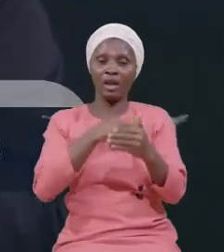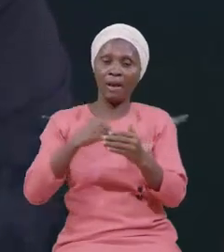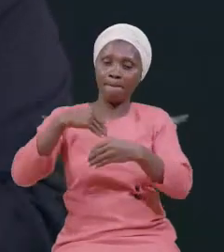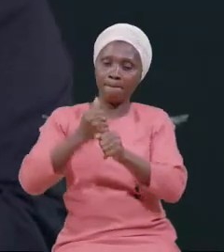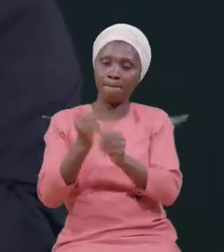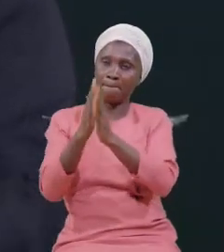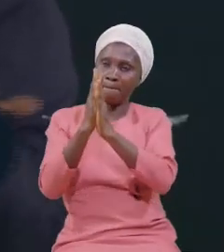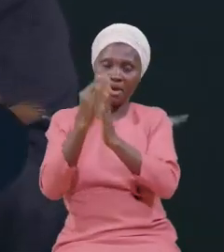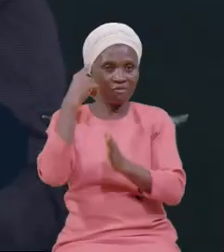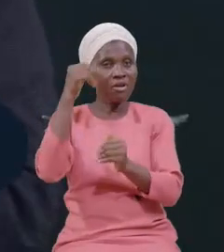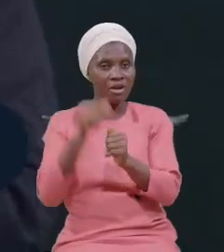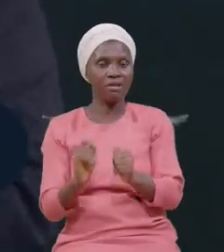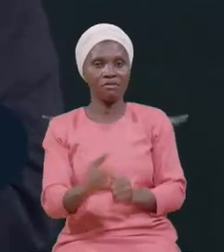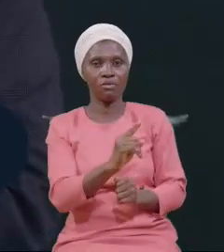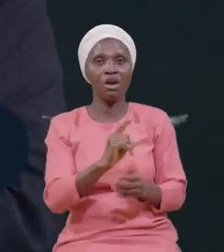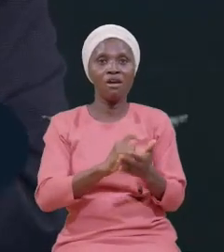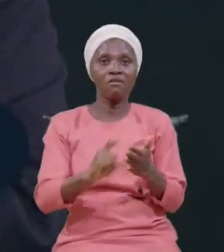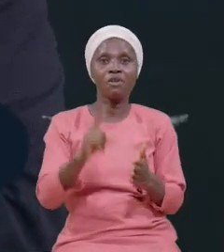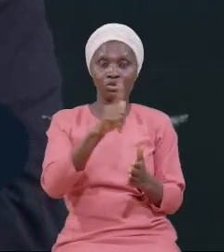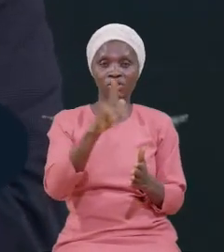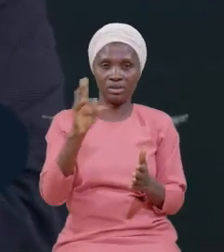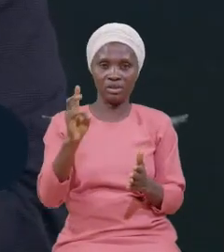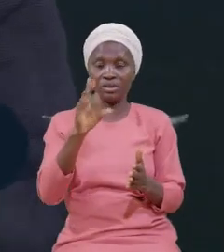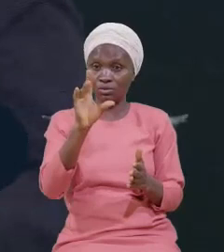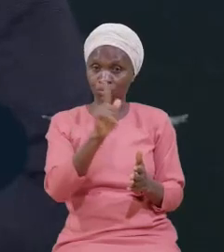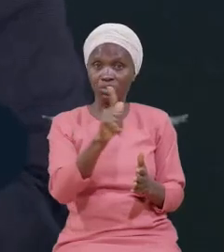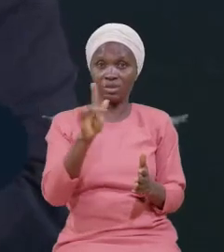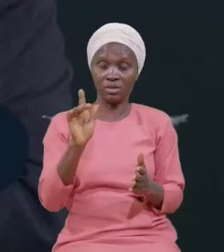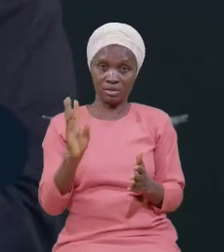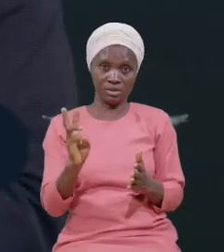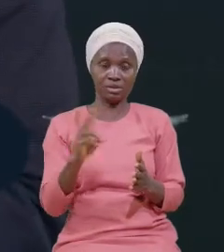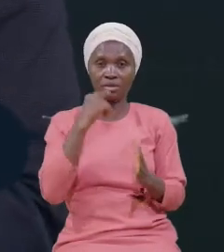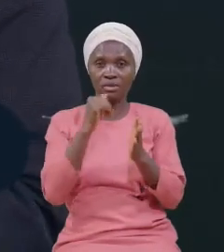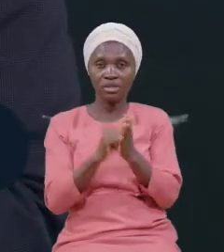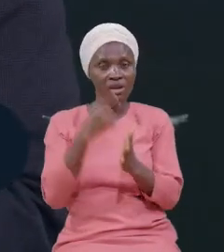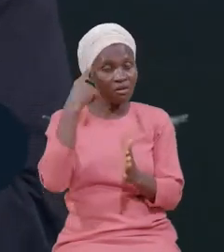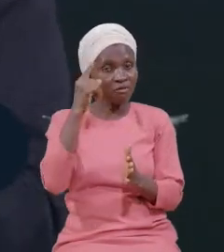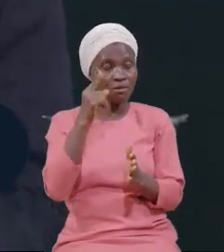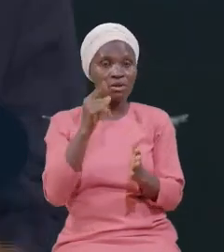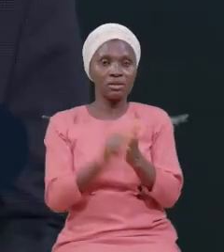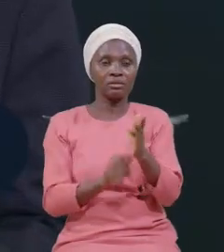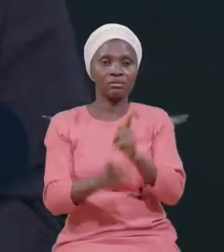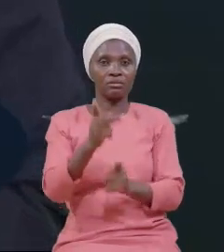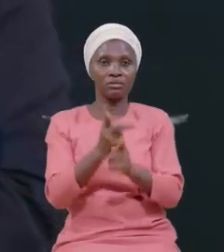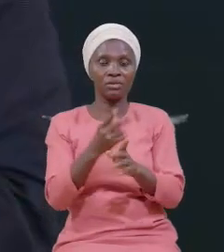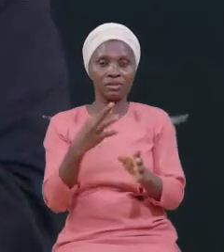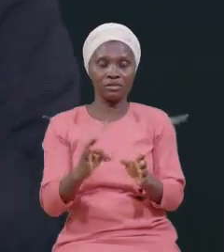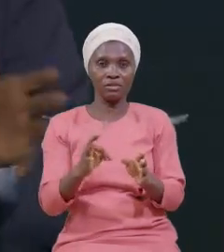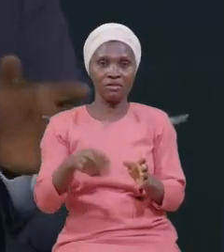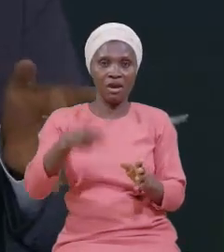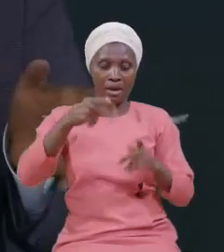26, it says, for such an high priest became us befitted